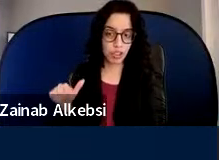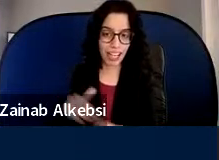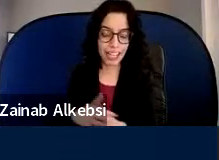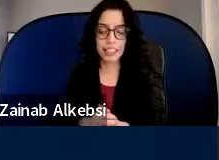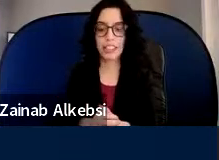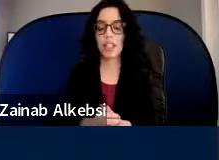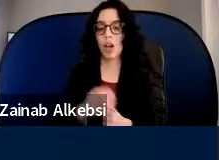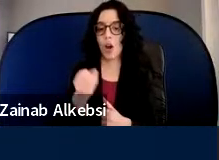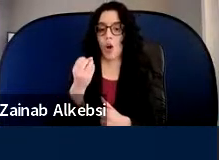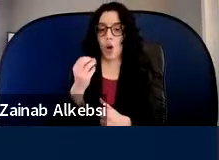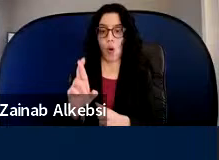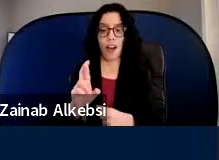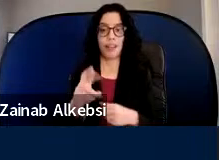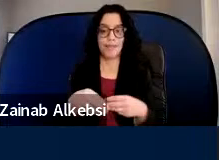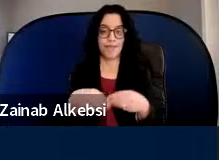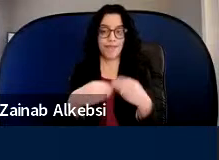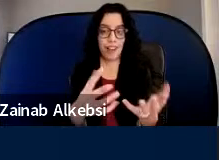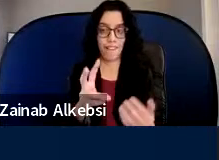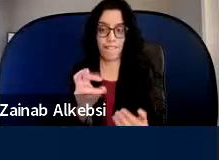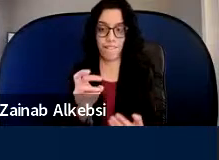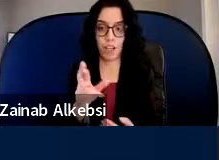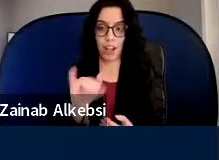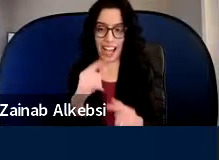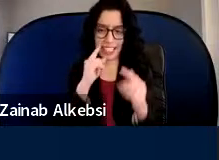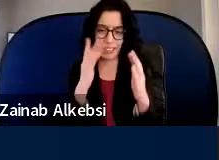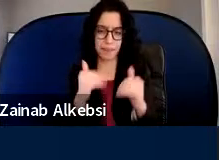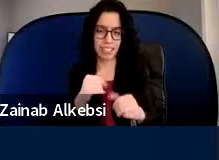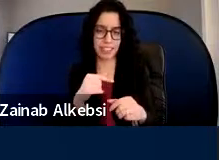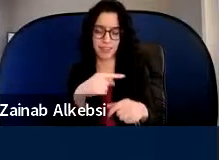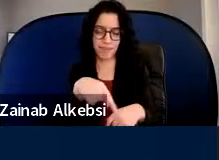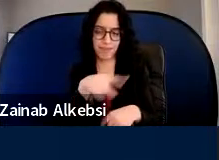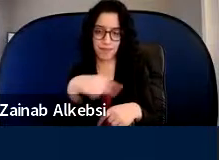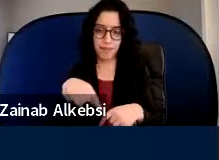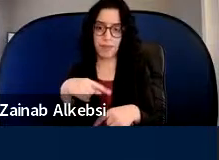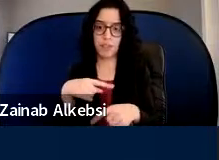So VRI also ought not be used with young children.